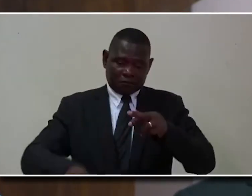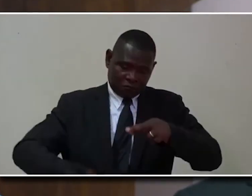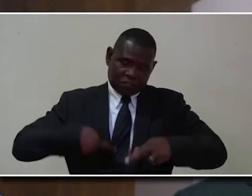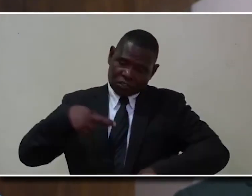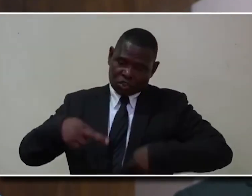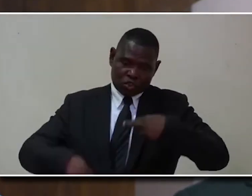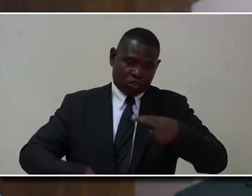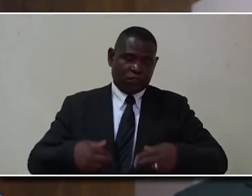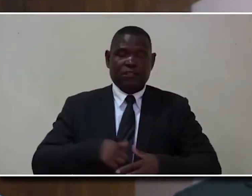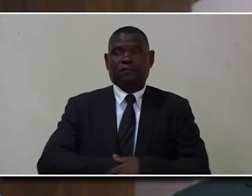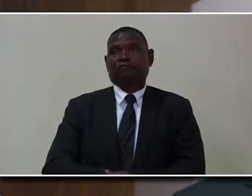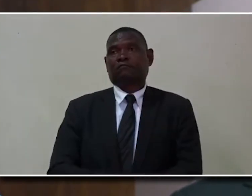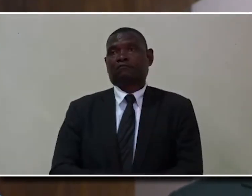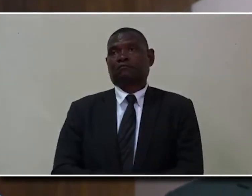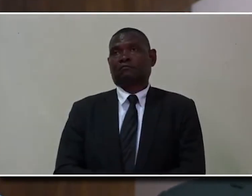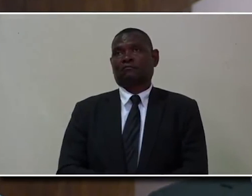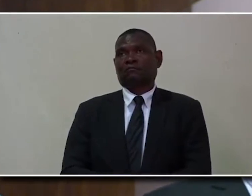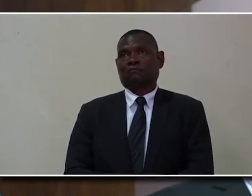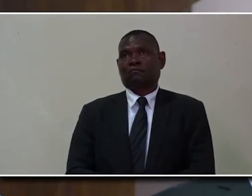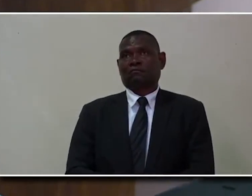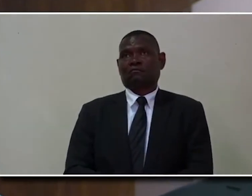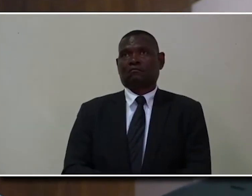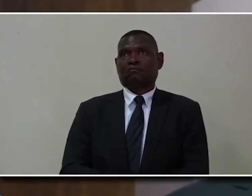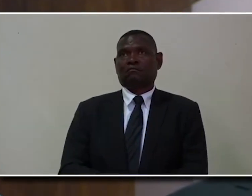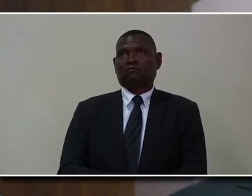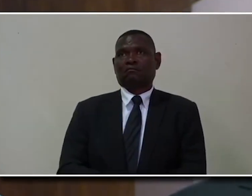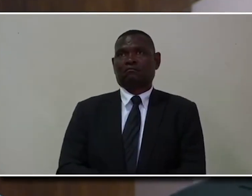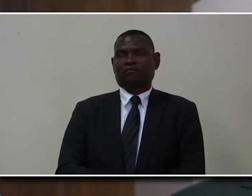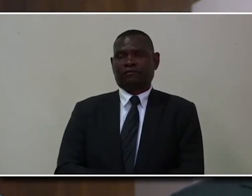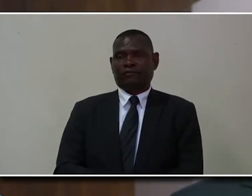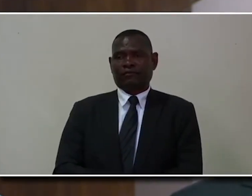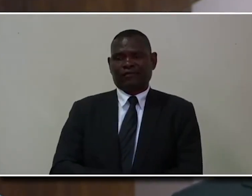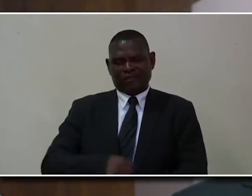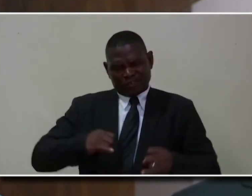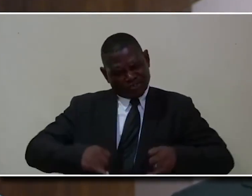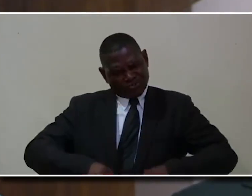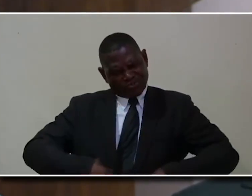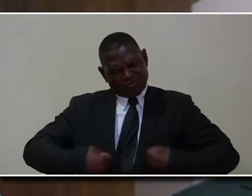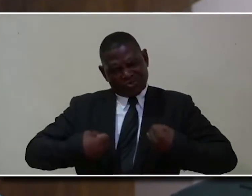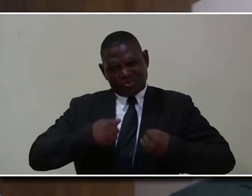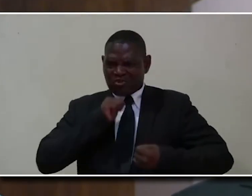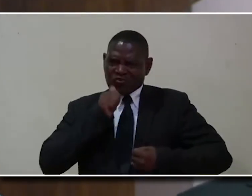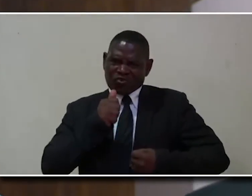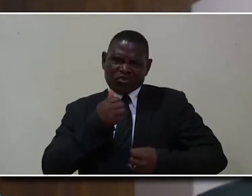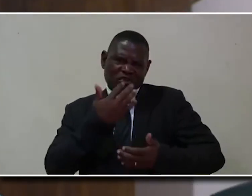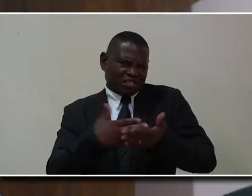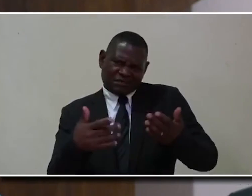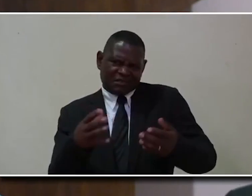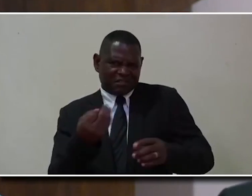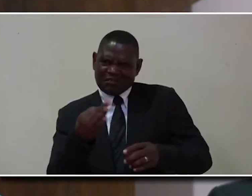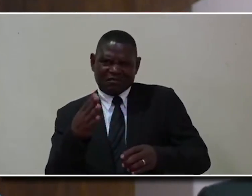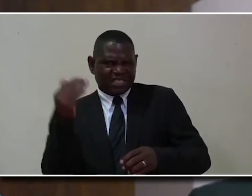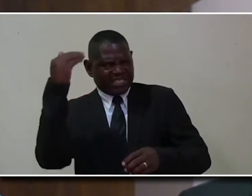rejoice. Now, joy is not a mental state which can be commanded. So pano